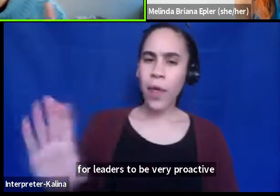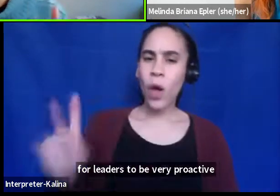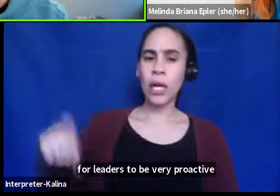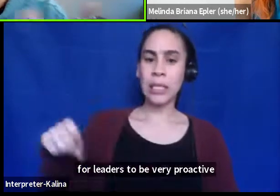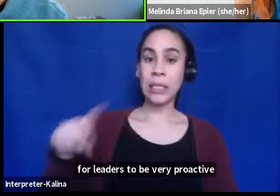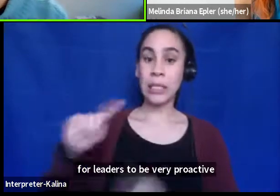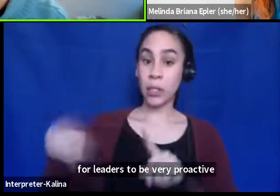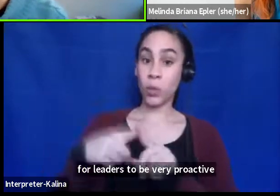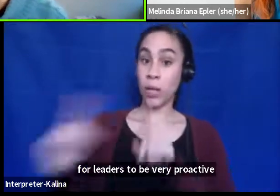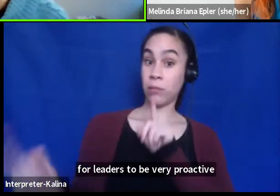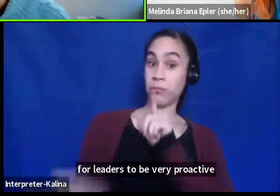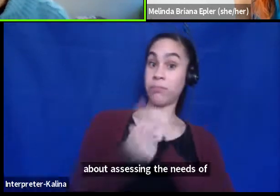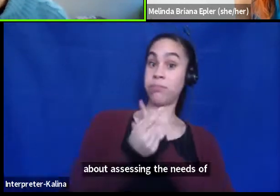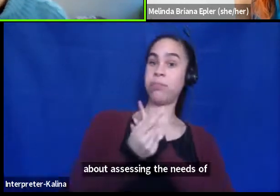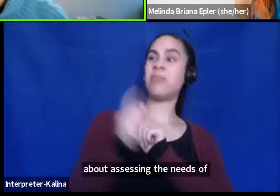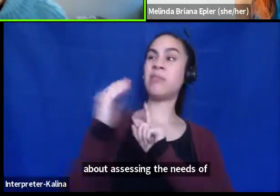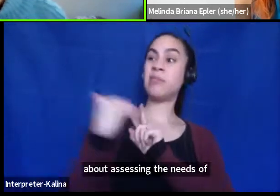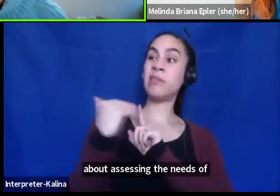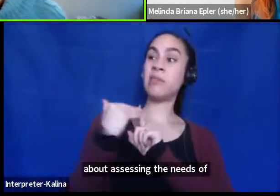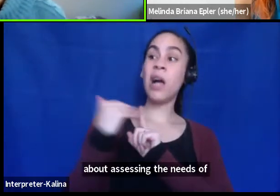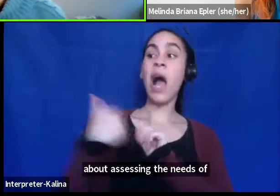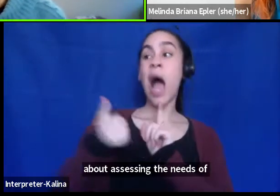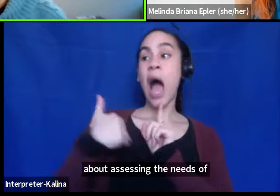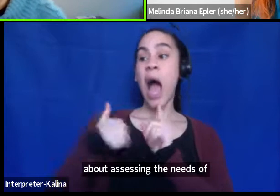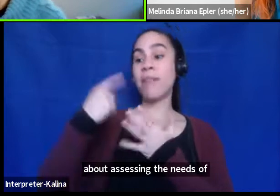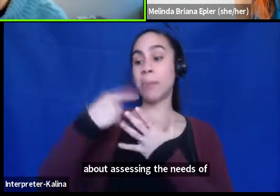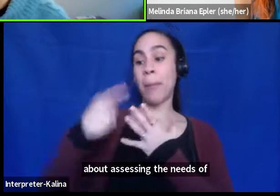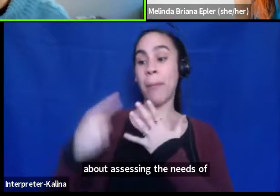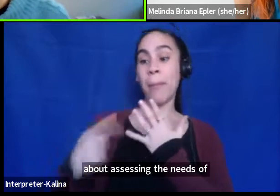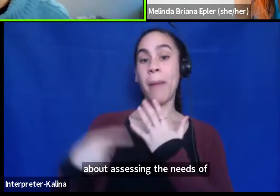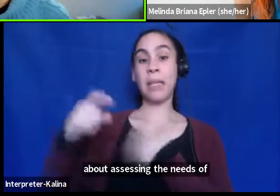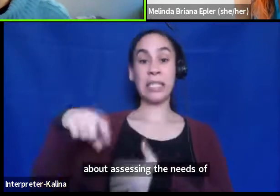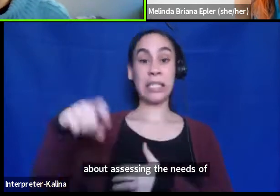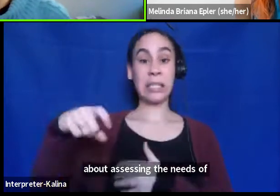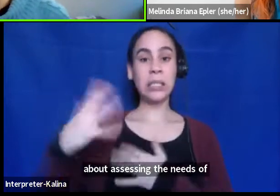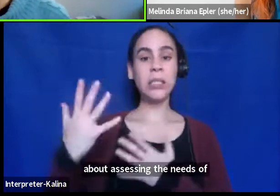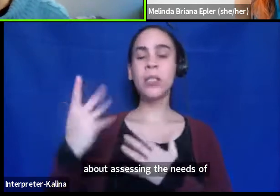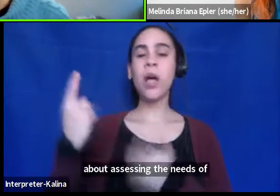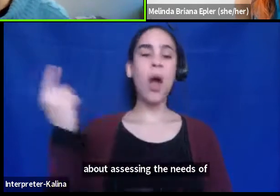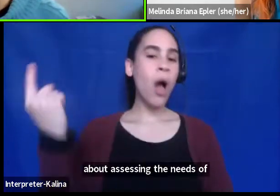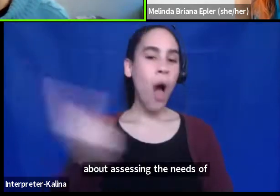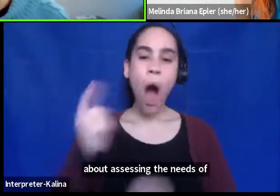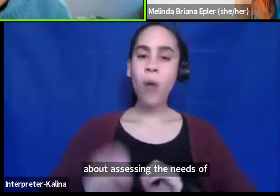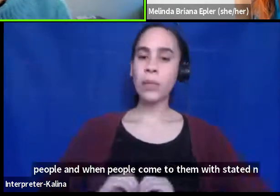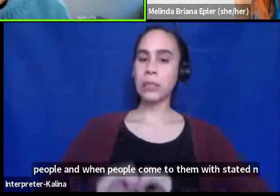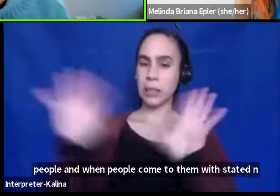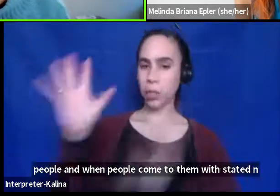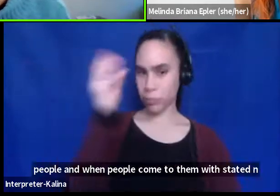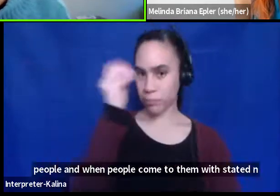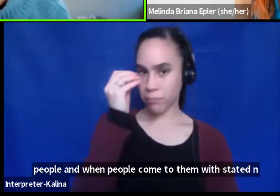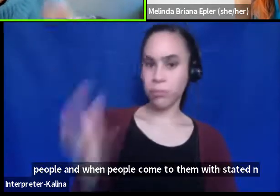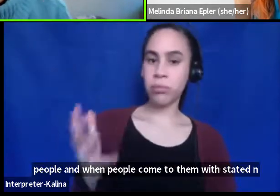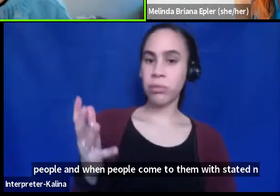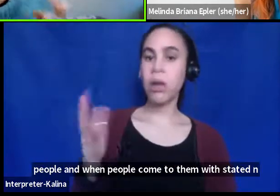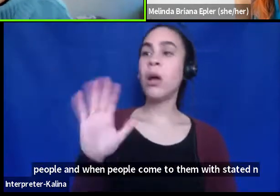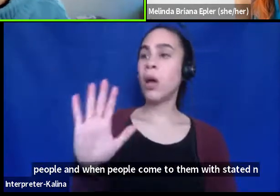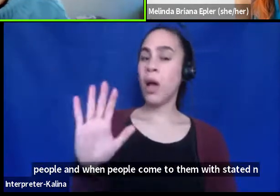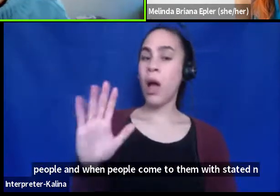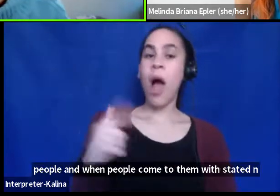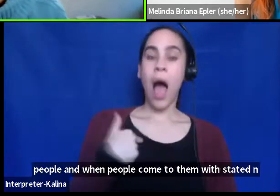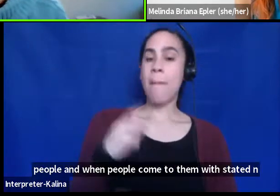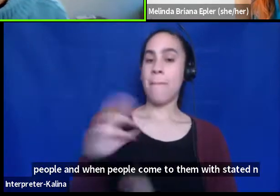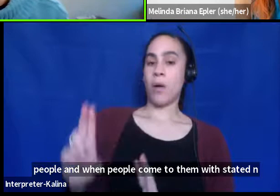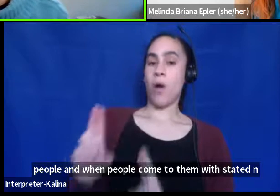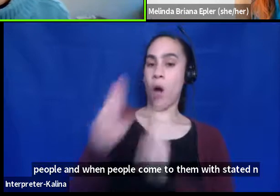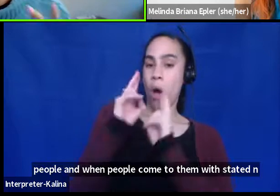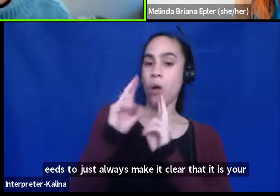like, with stated needs, to just always make it clear that, like, it's your honor to be able to support